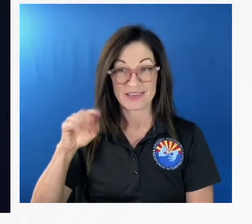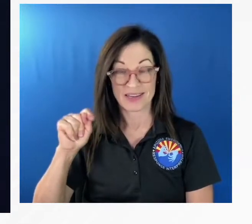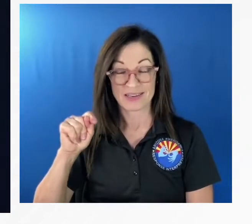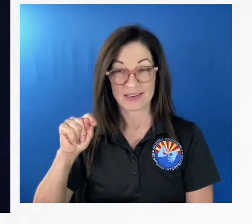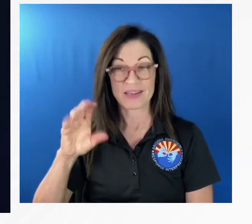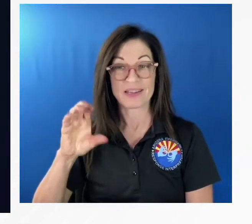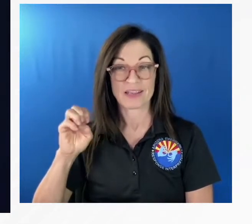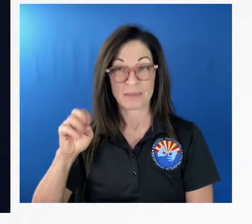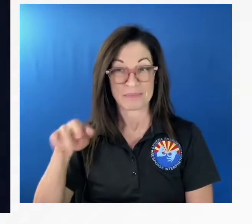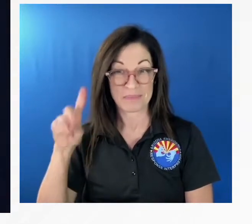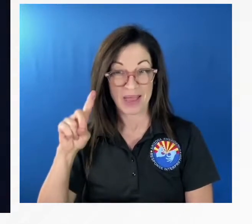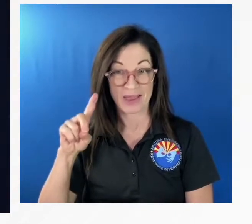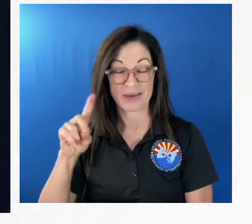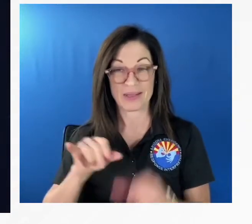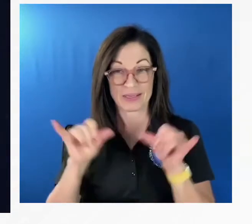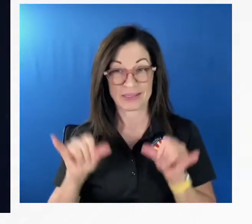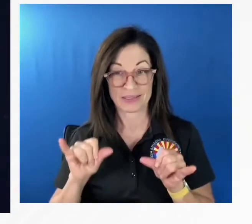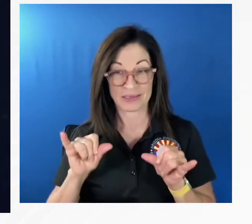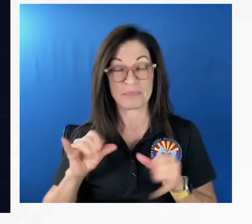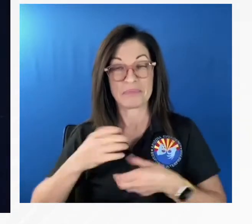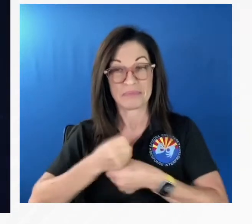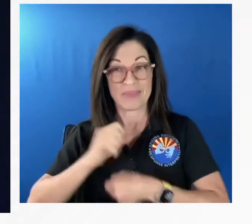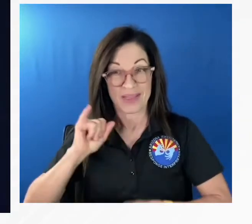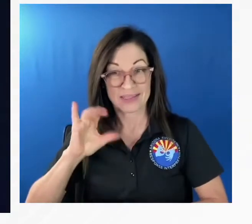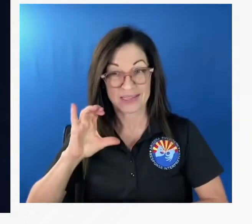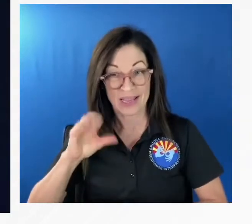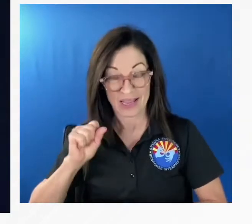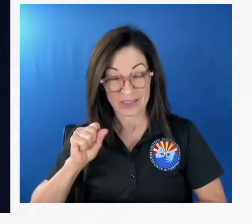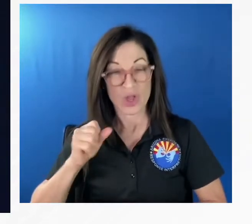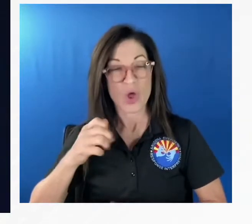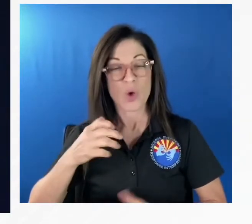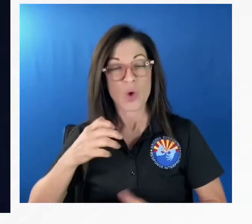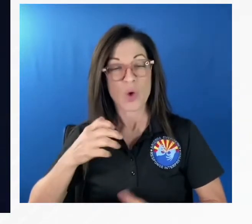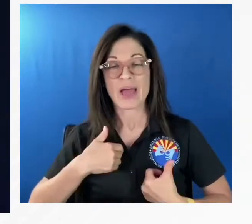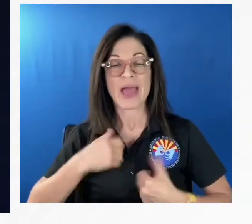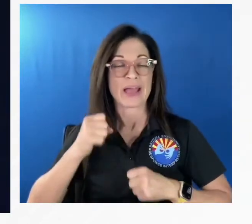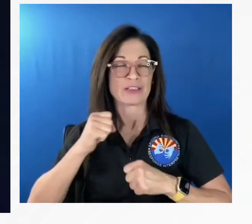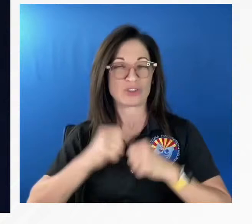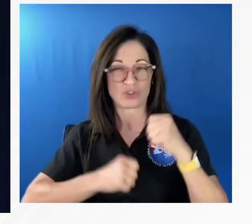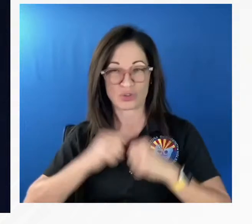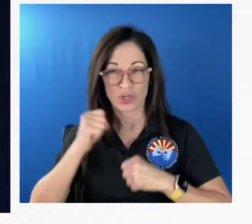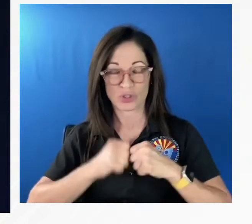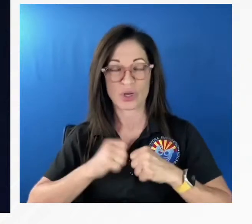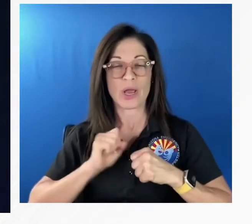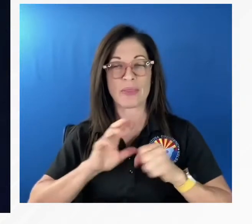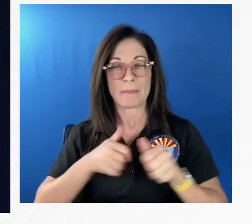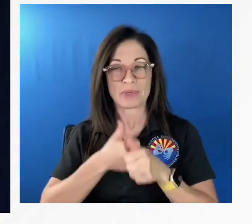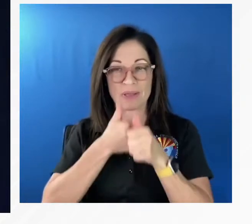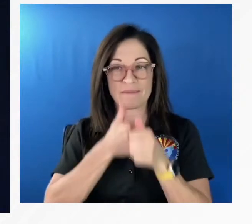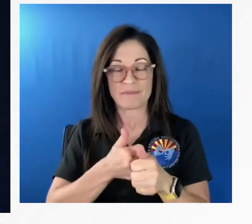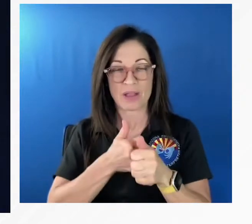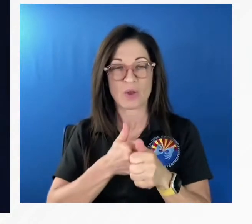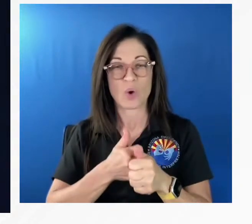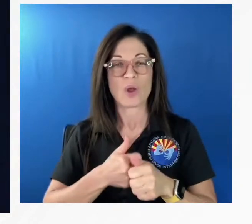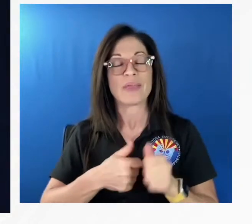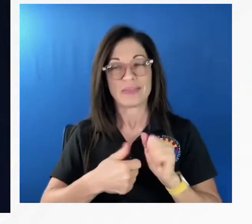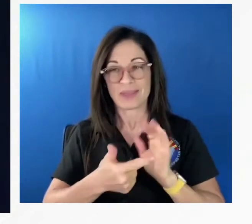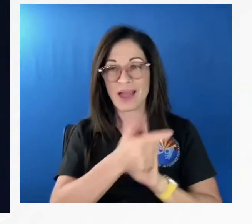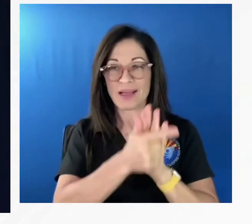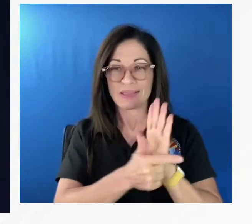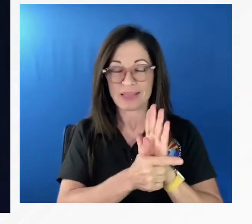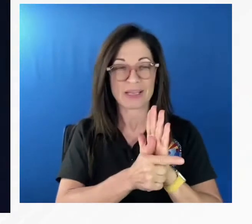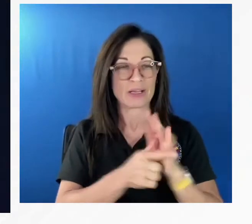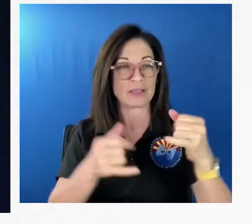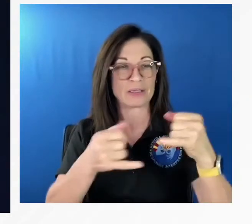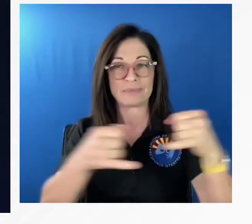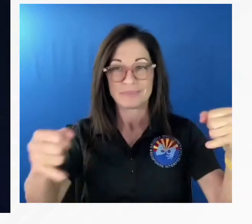organizational structure that is tied to legal jurisdictions on the ground. And there are a complicated set